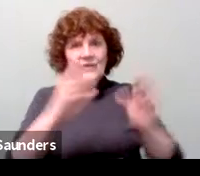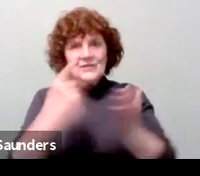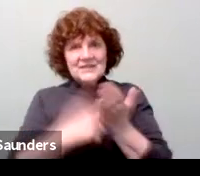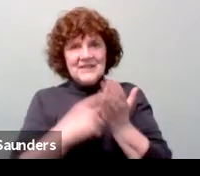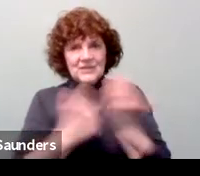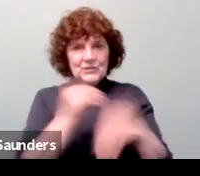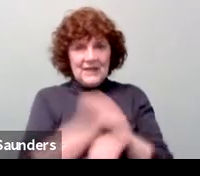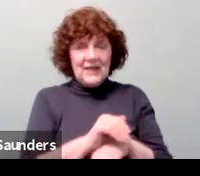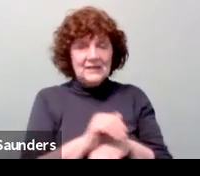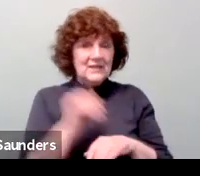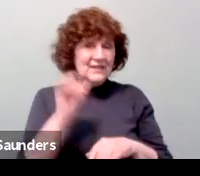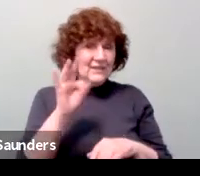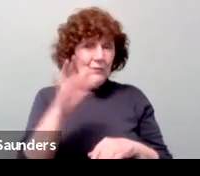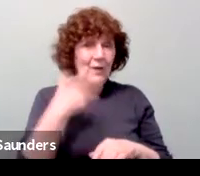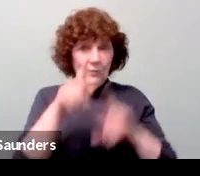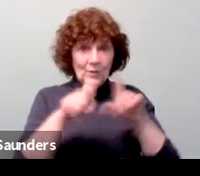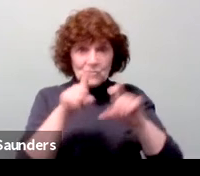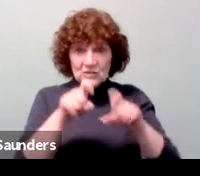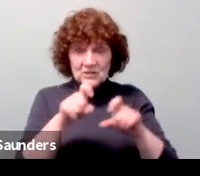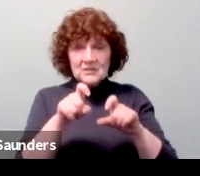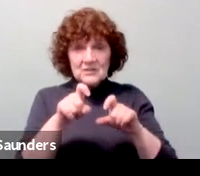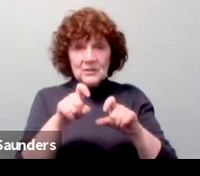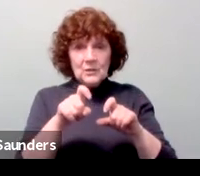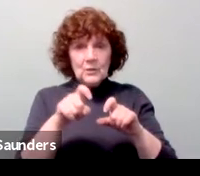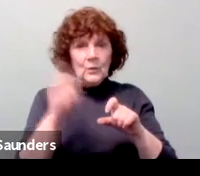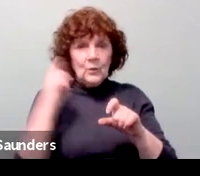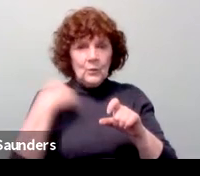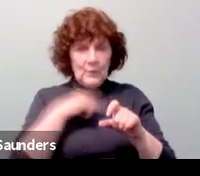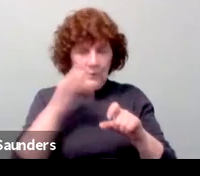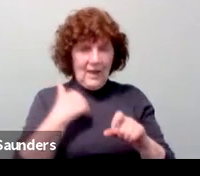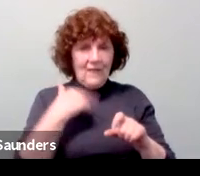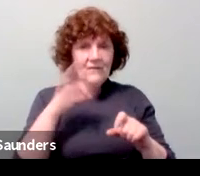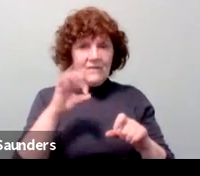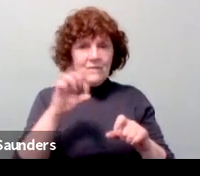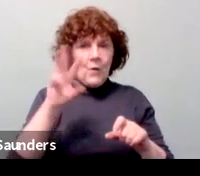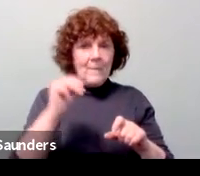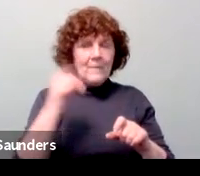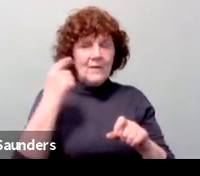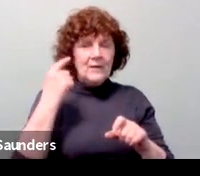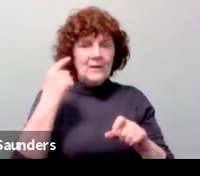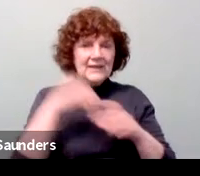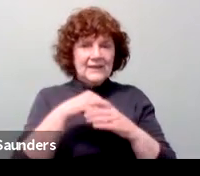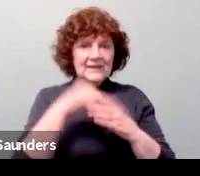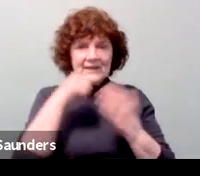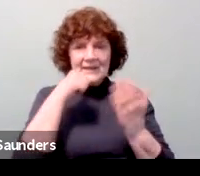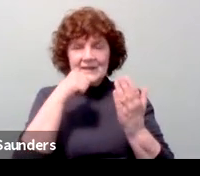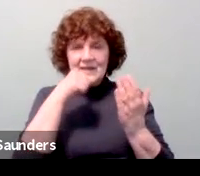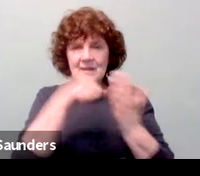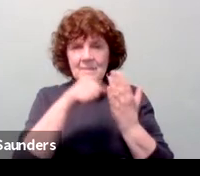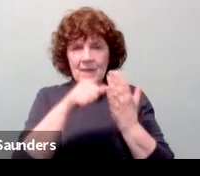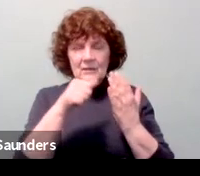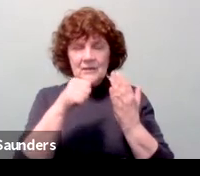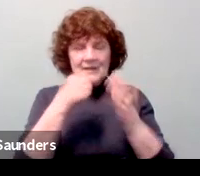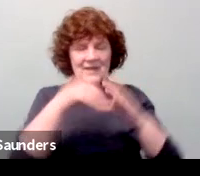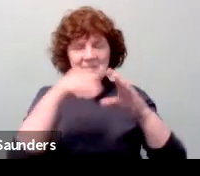If you do have questions, there will be a forum with a follow-up email where you can let us know, and we will make sure that those